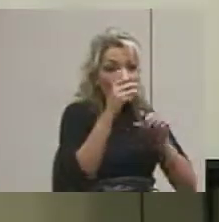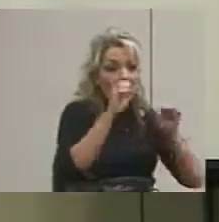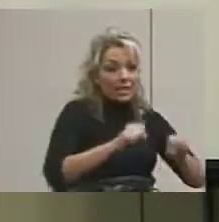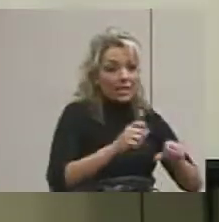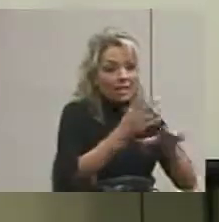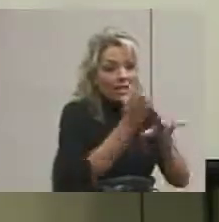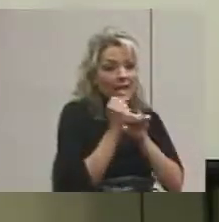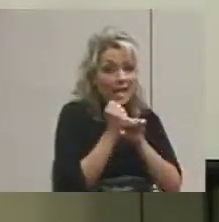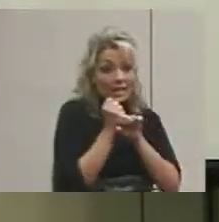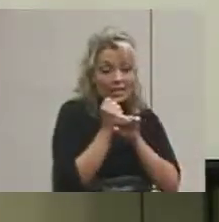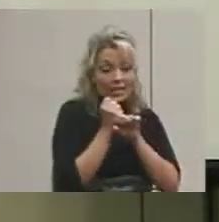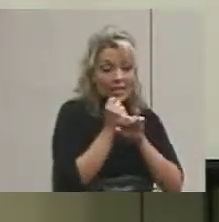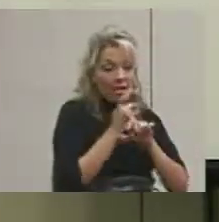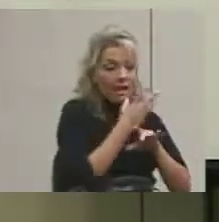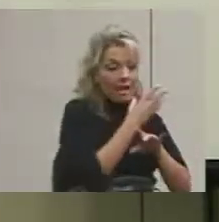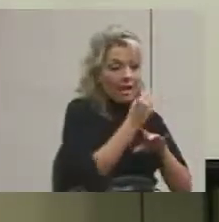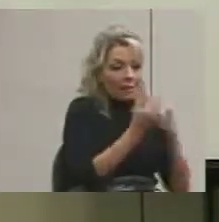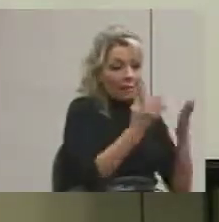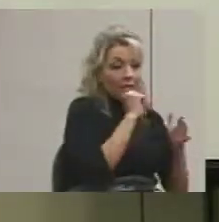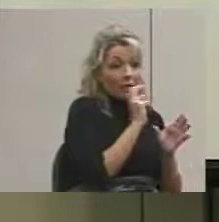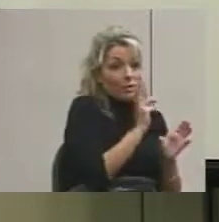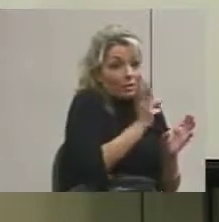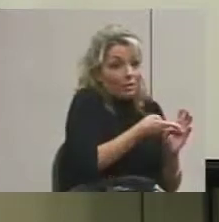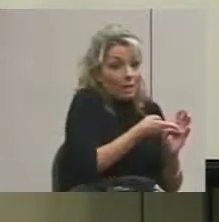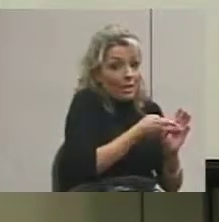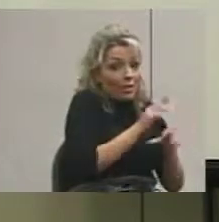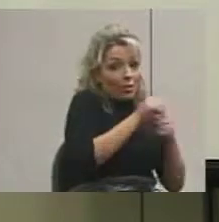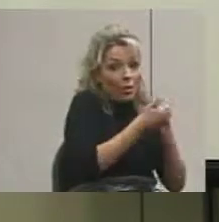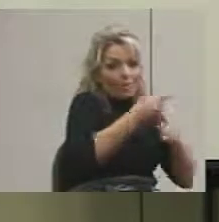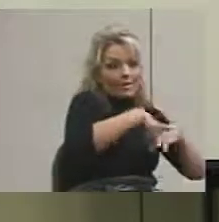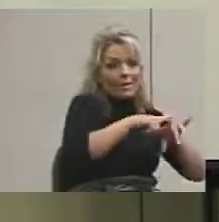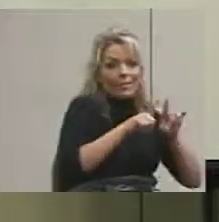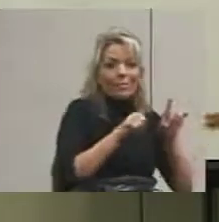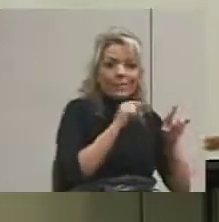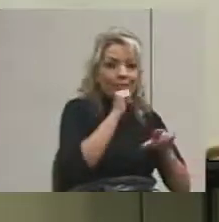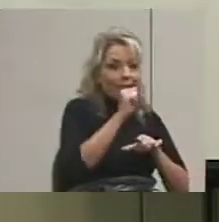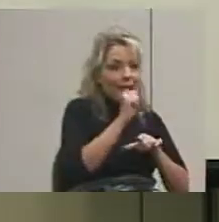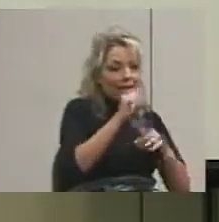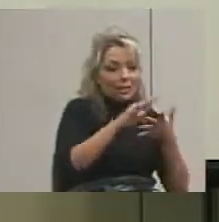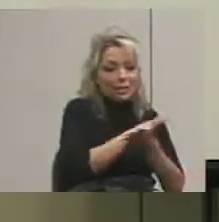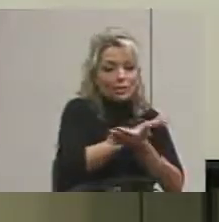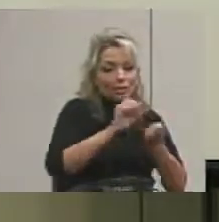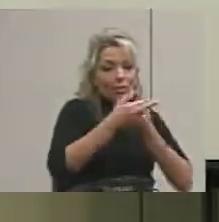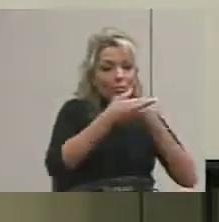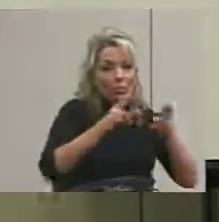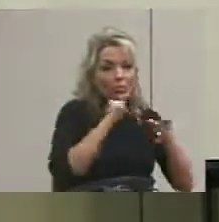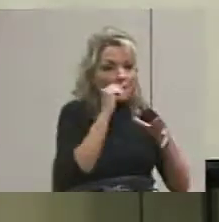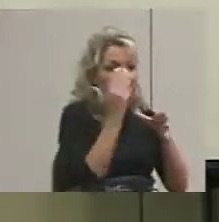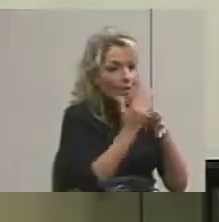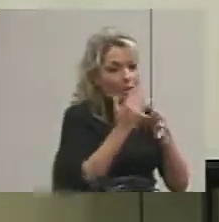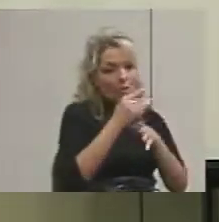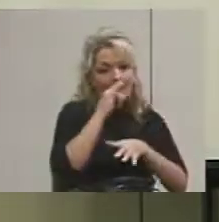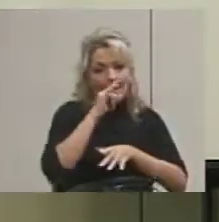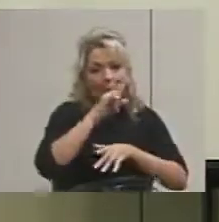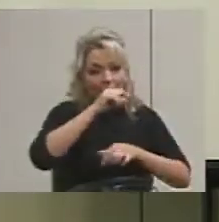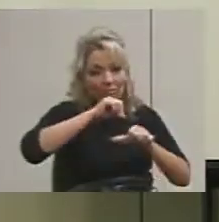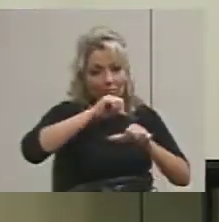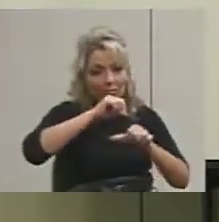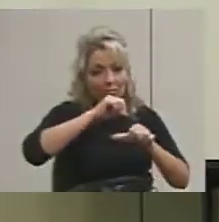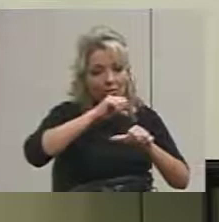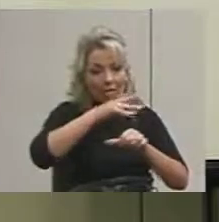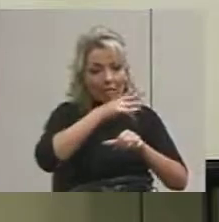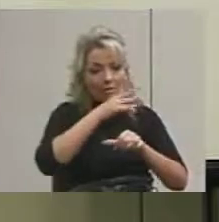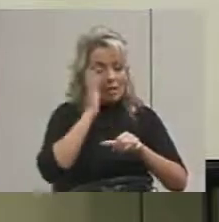to now maybe he's not participating the whole time, but he's not destroying the room. He's not bothering the other kids. He'll move himself